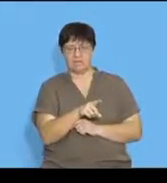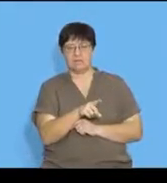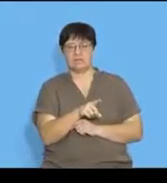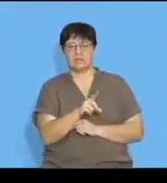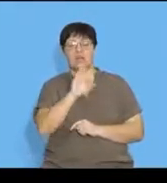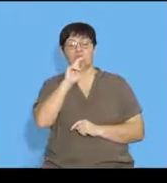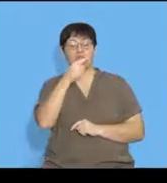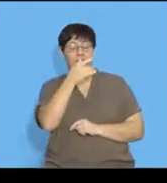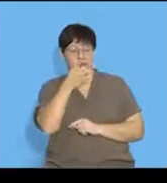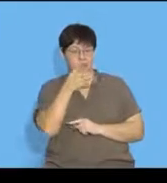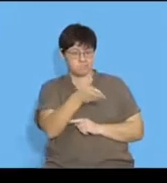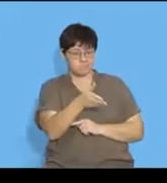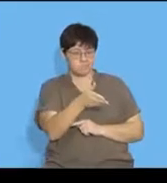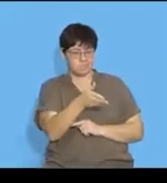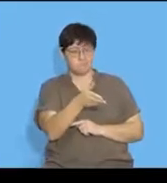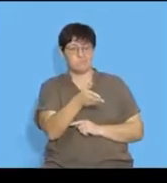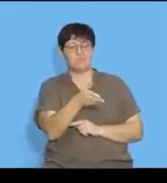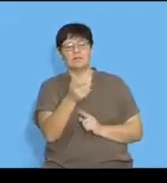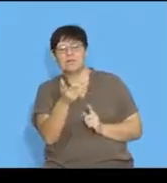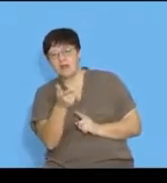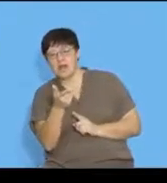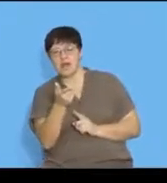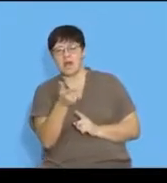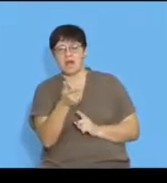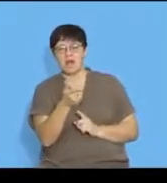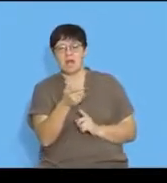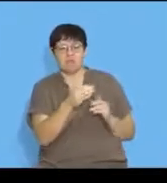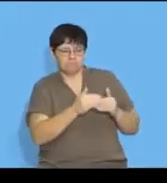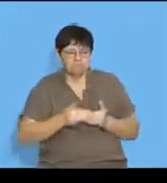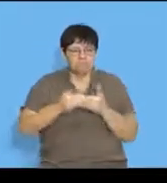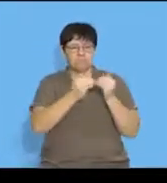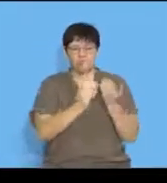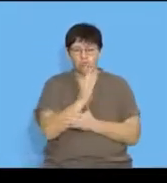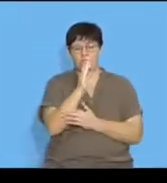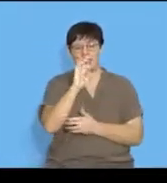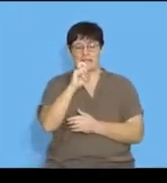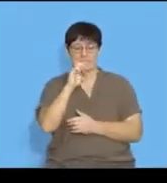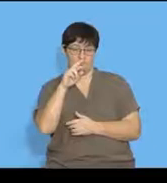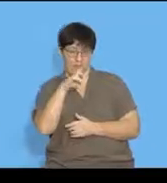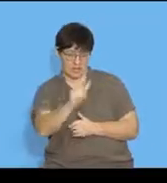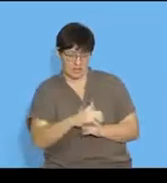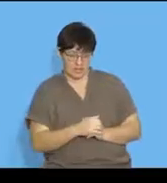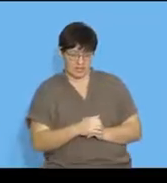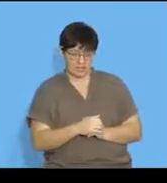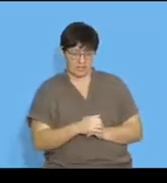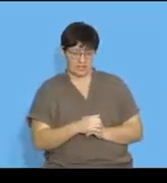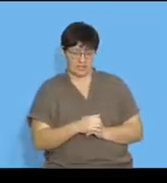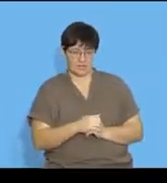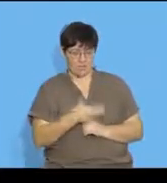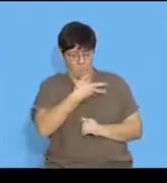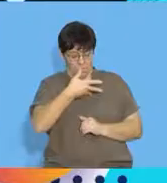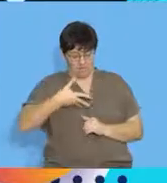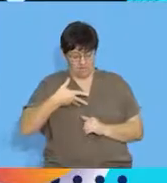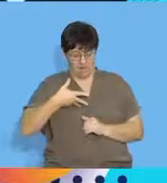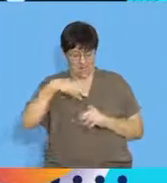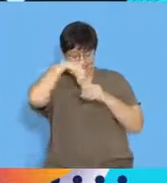fungus that's there actually kind of is kept in place by bacteria. So the inside of the